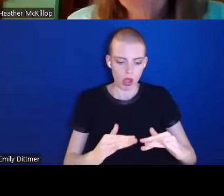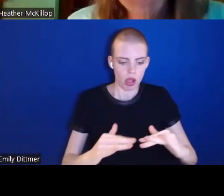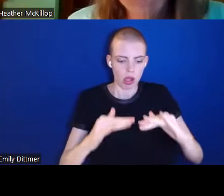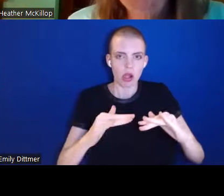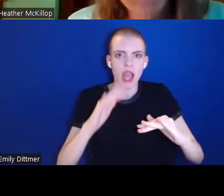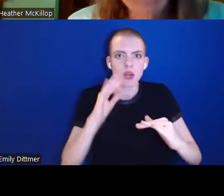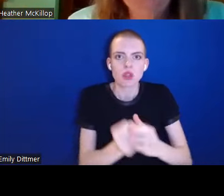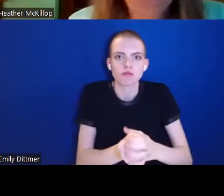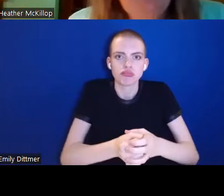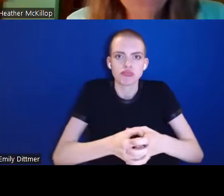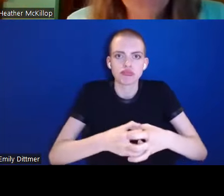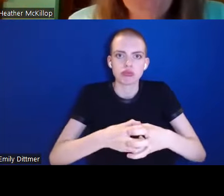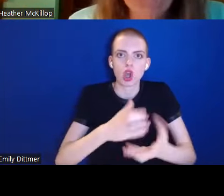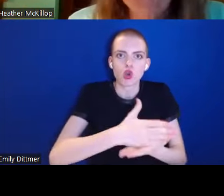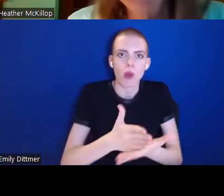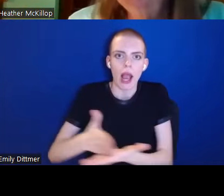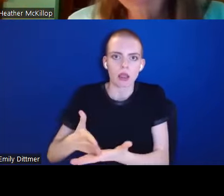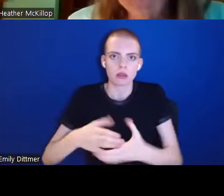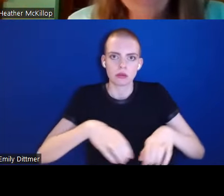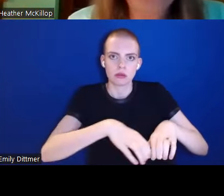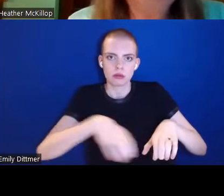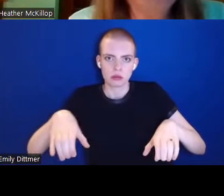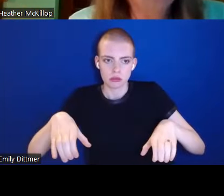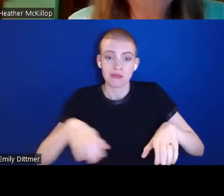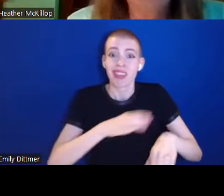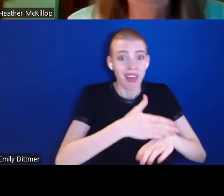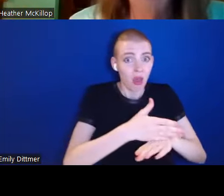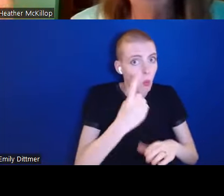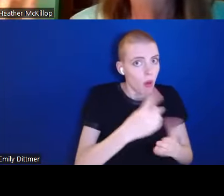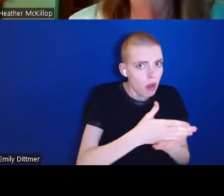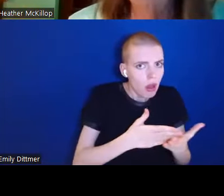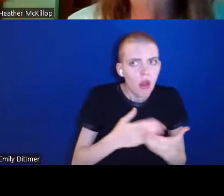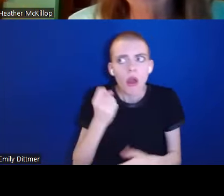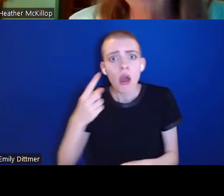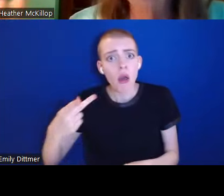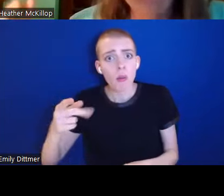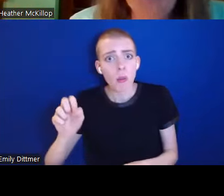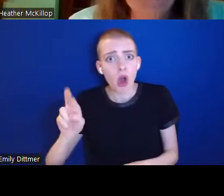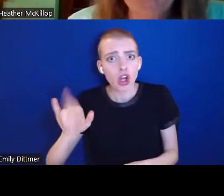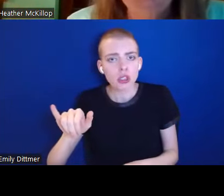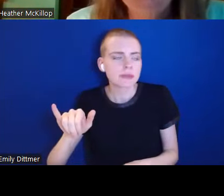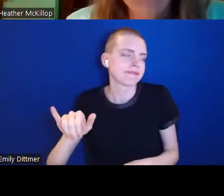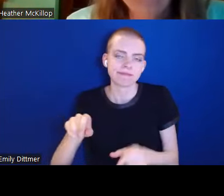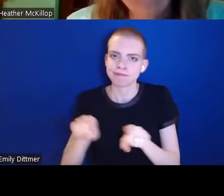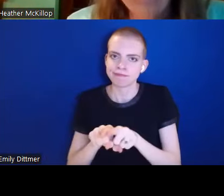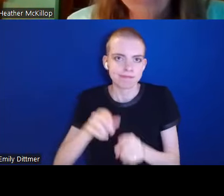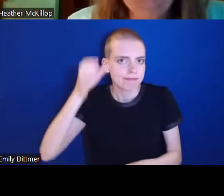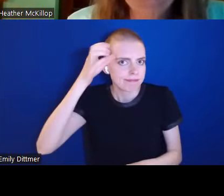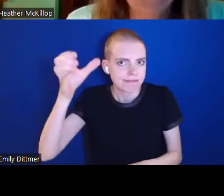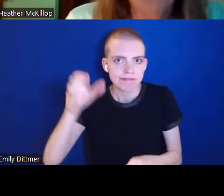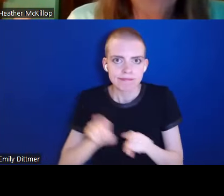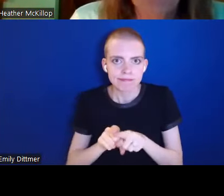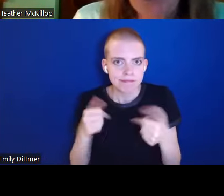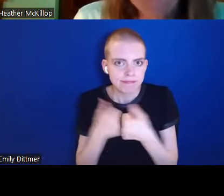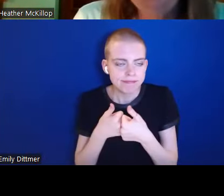was a problem. And you think, okay, the wood's one thing, but what about the pottery? The same thing with the pottery. If you